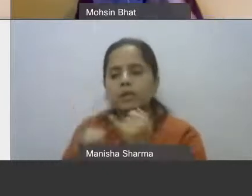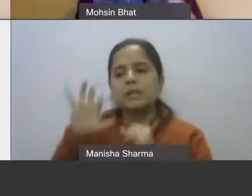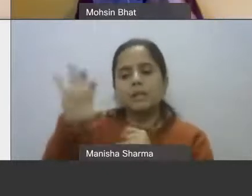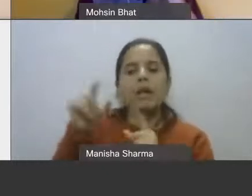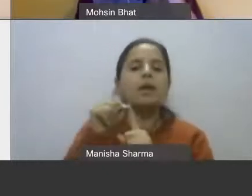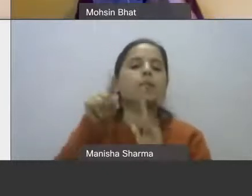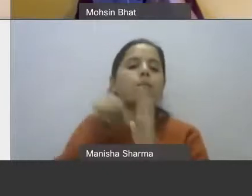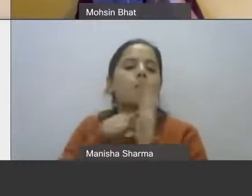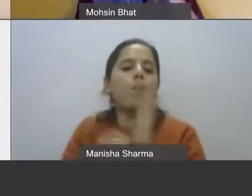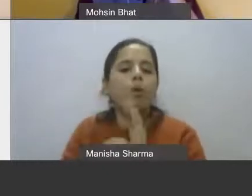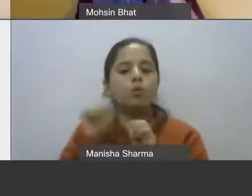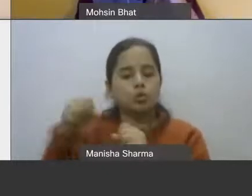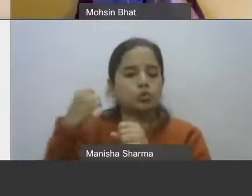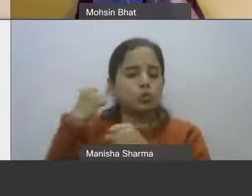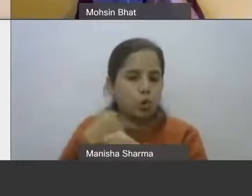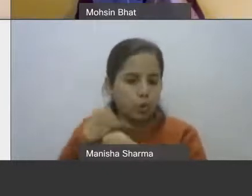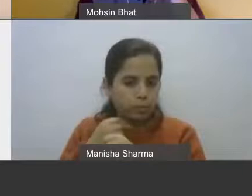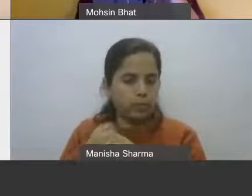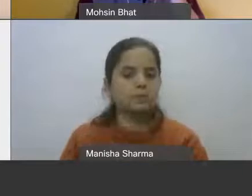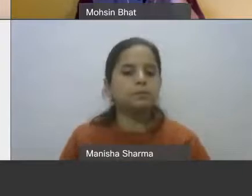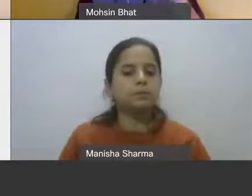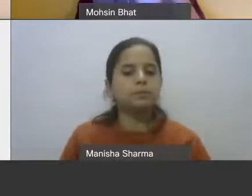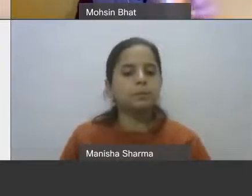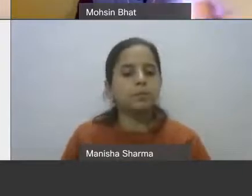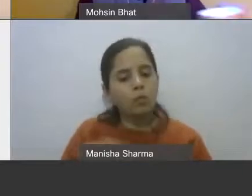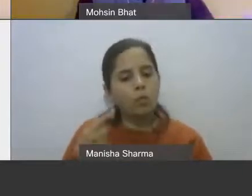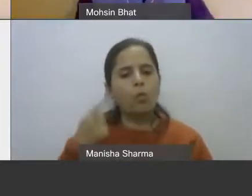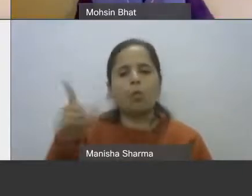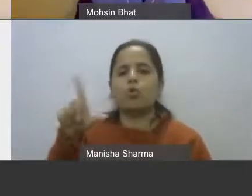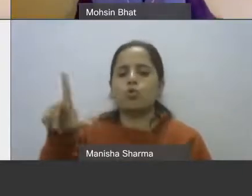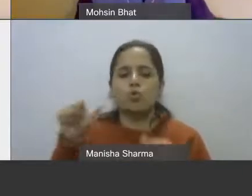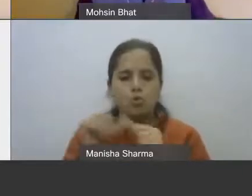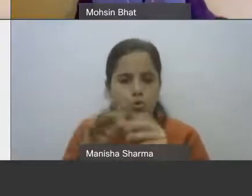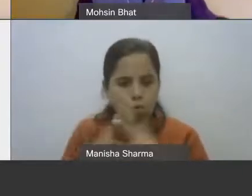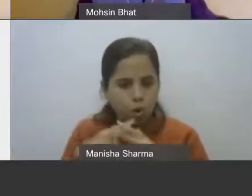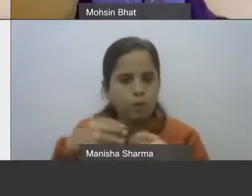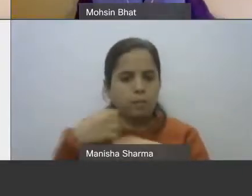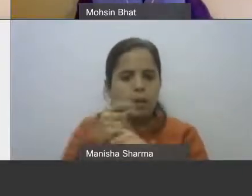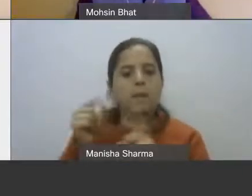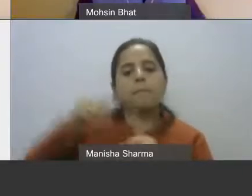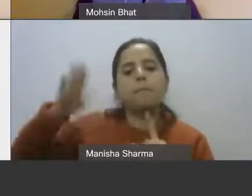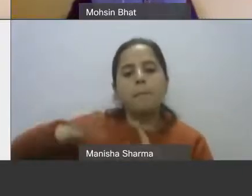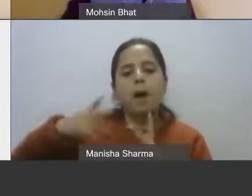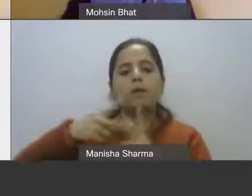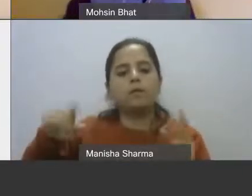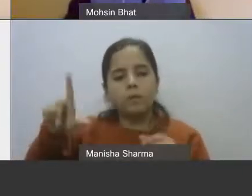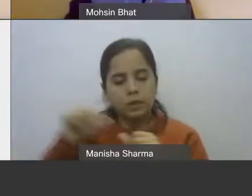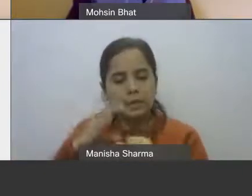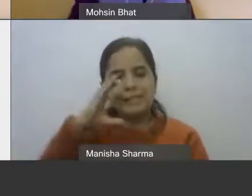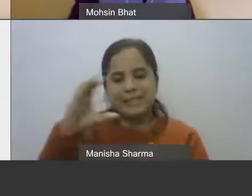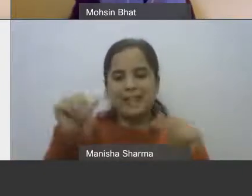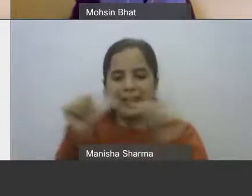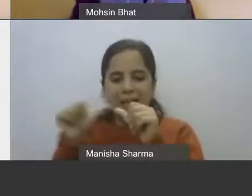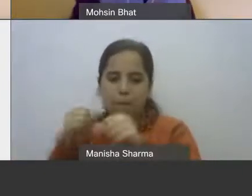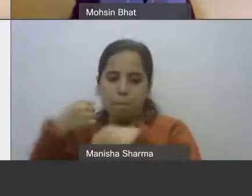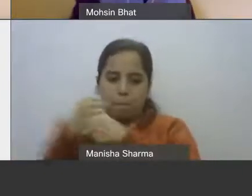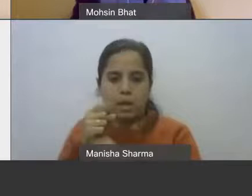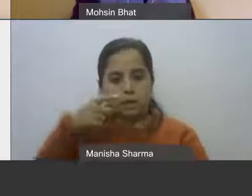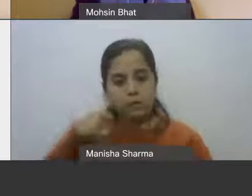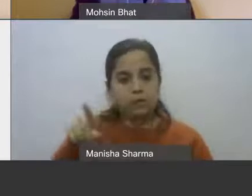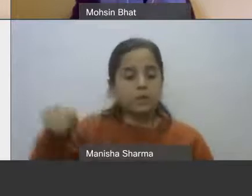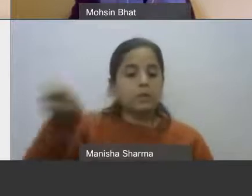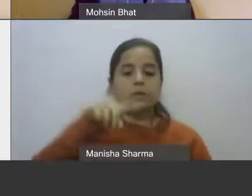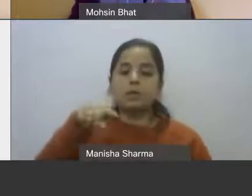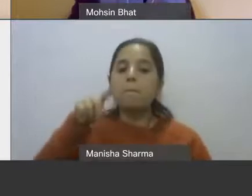policy, be it citizenship or anything else, or a state legislation such as the parliamentary legislation such as the CAA, is that there should